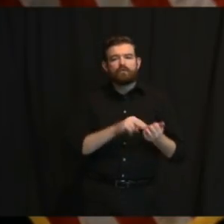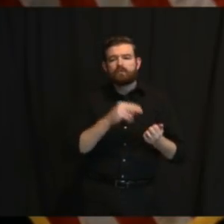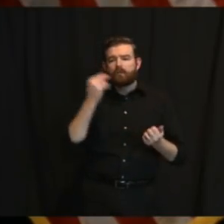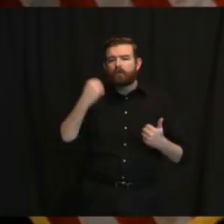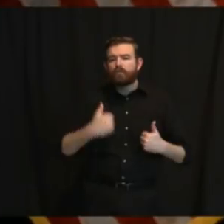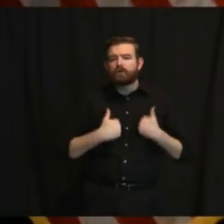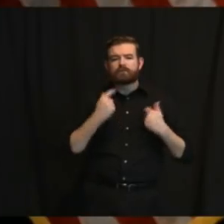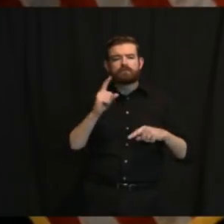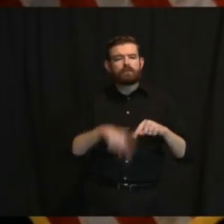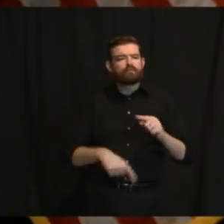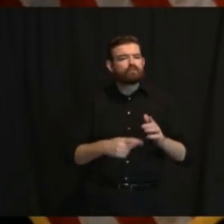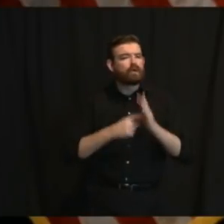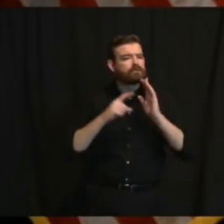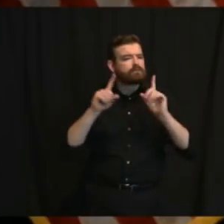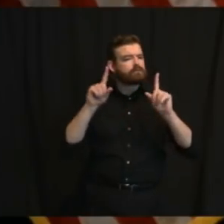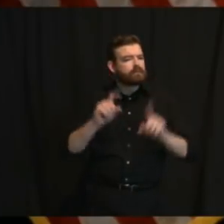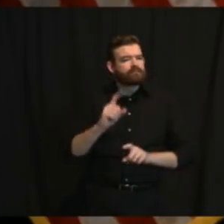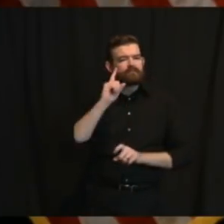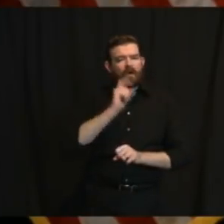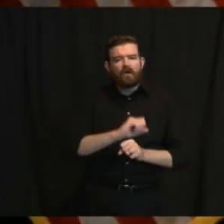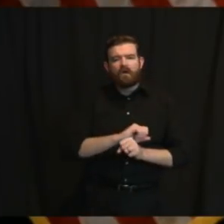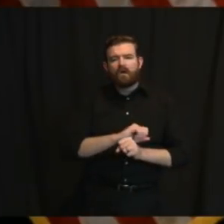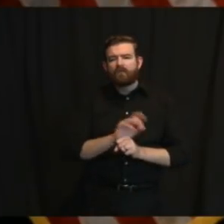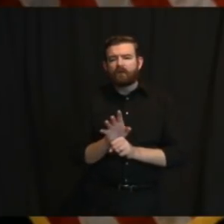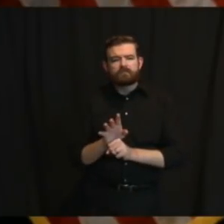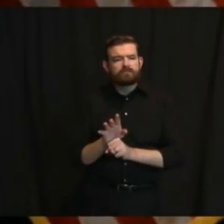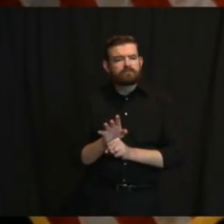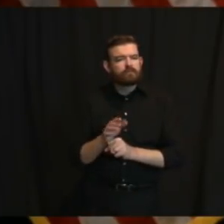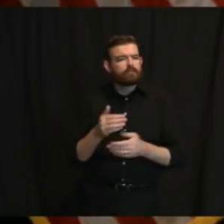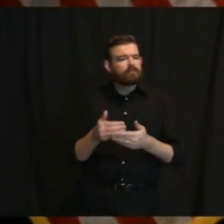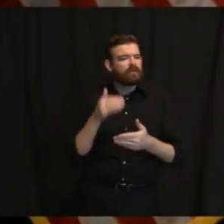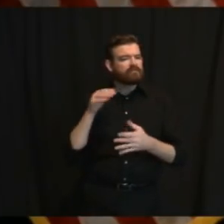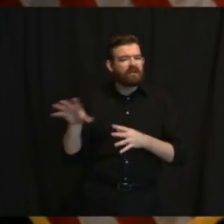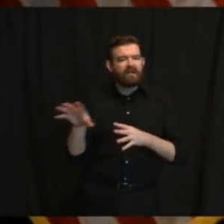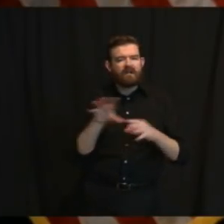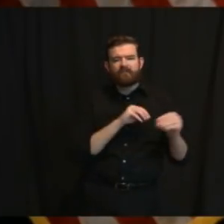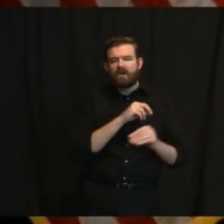hospital. Was that a mistake not to test discharged patients?